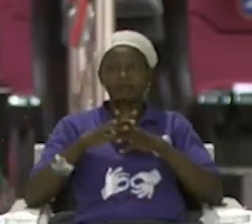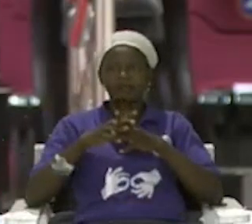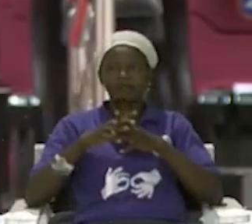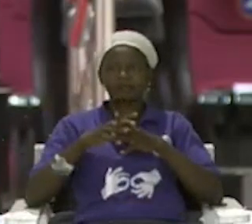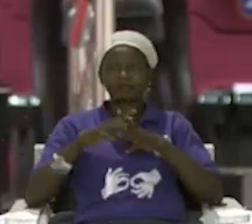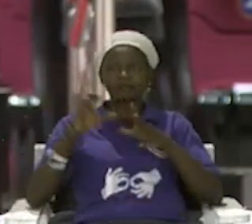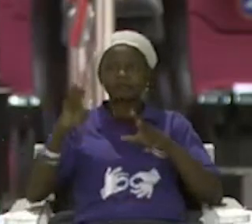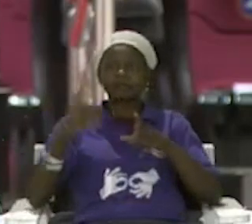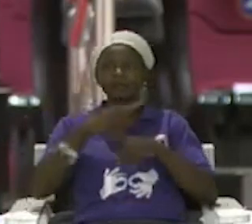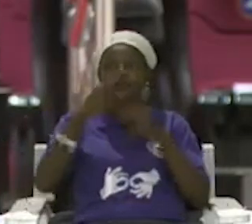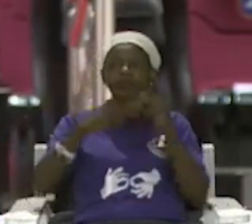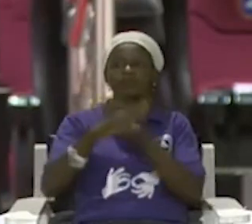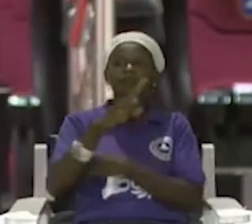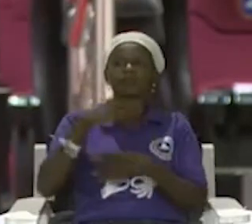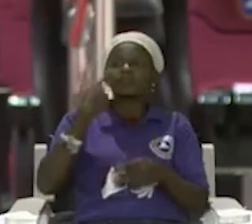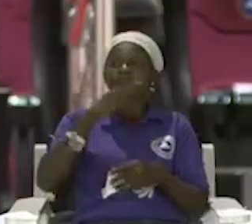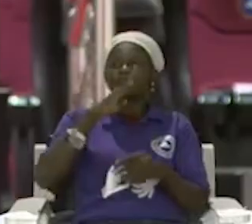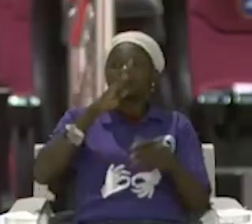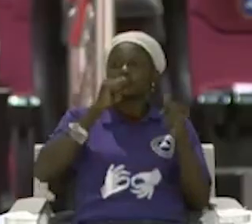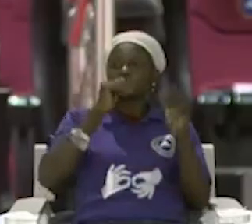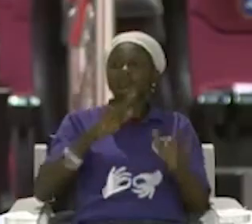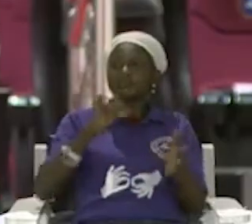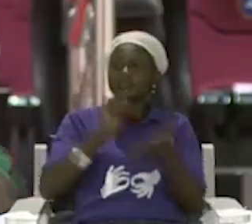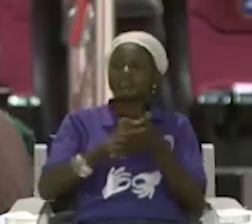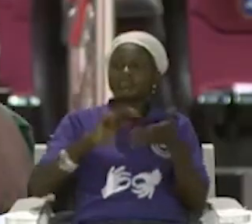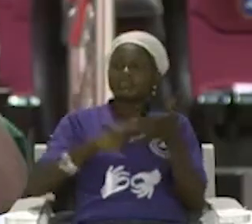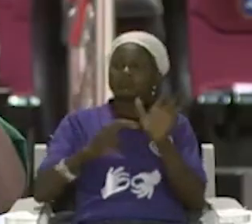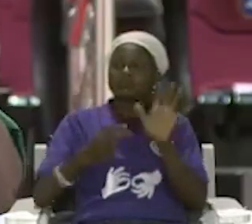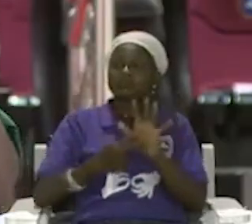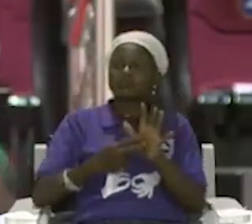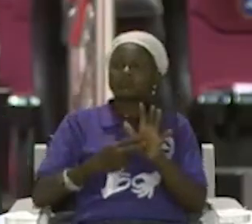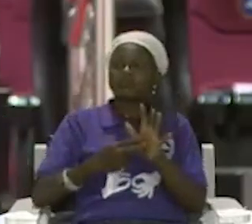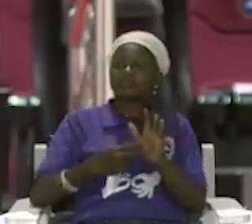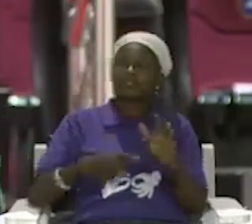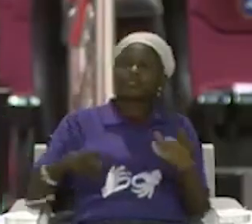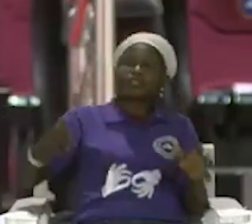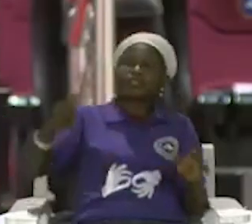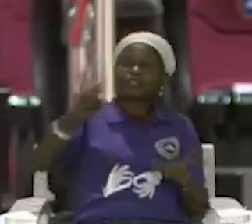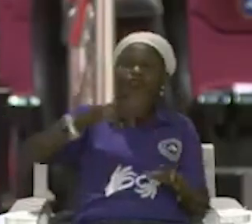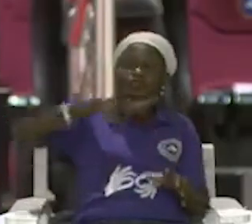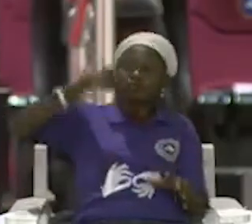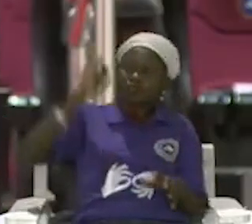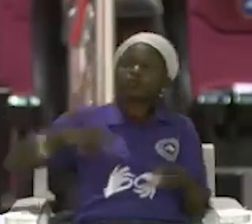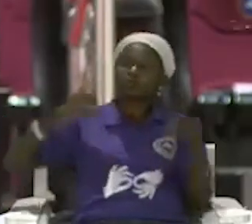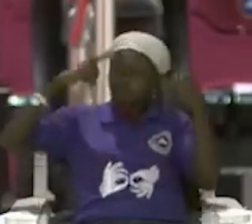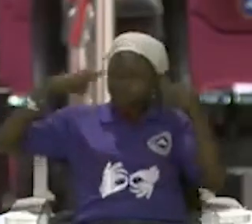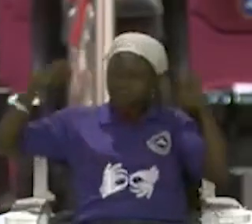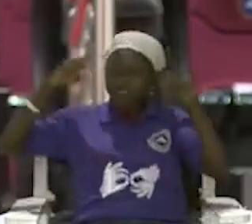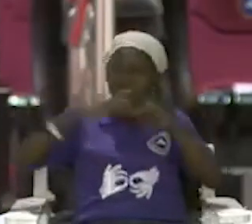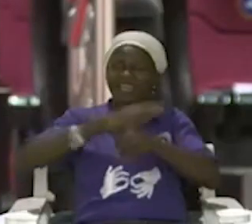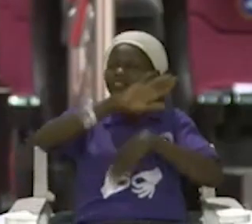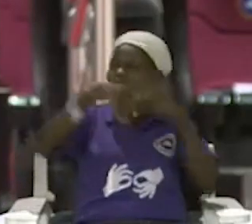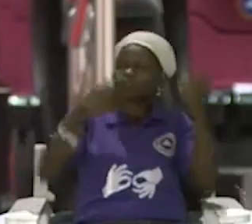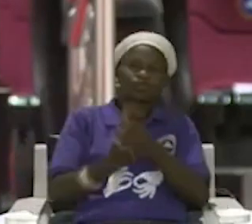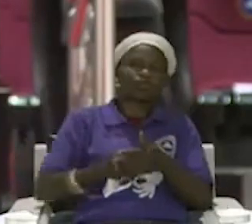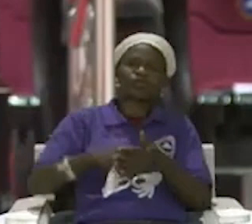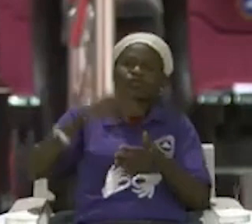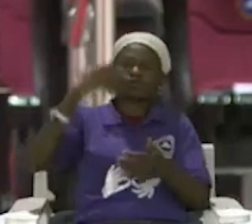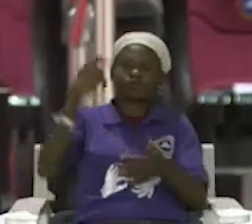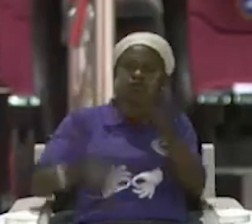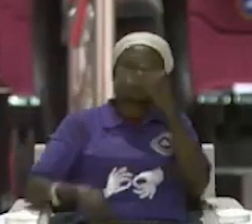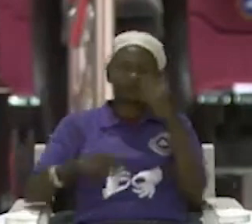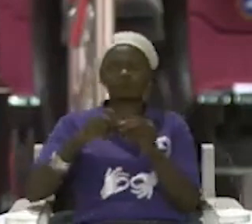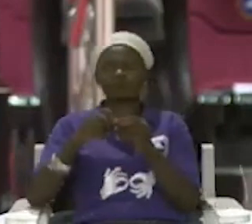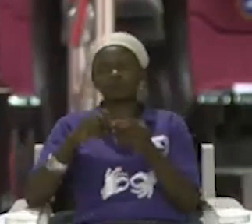So when God says be blessed, that means you must succeed at all costs.